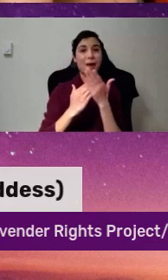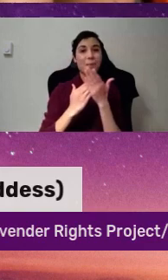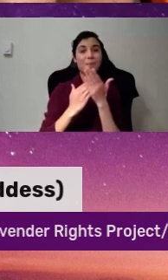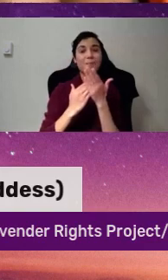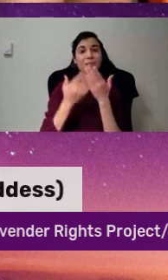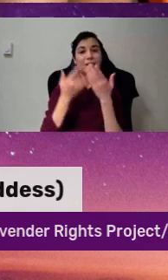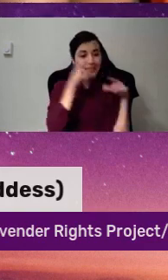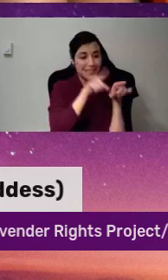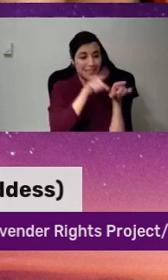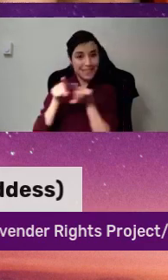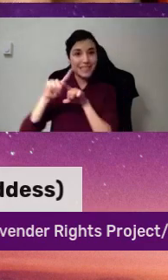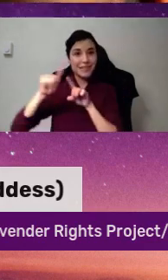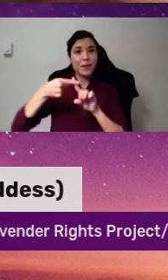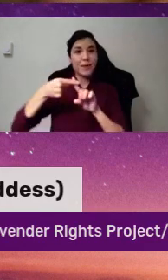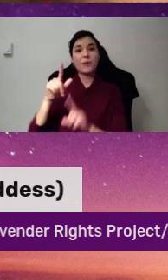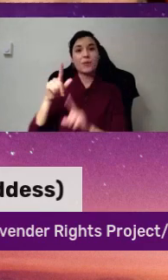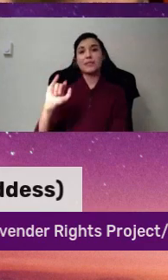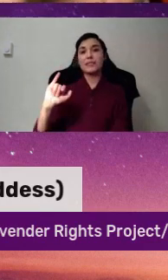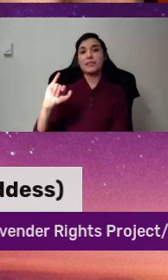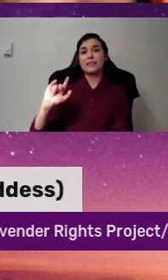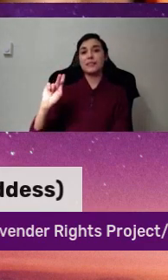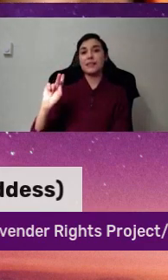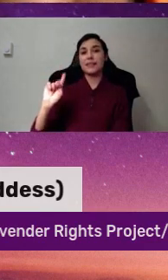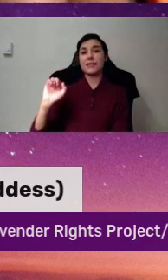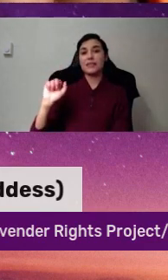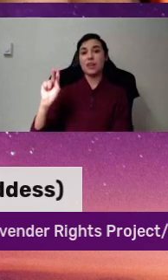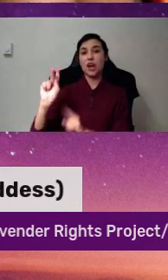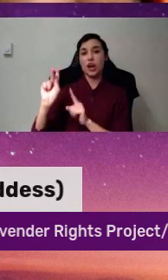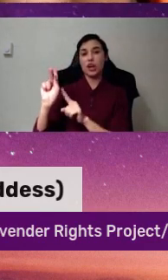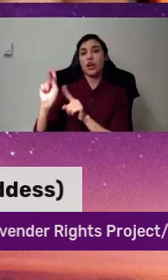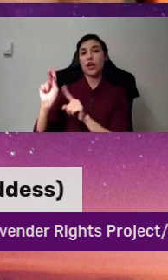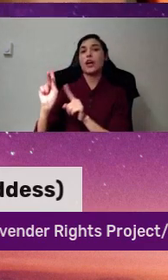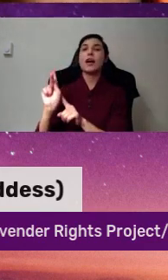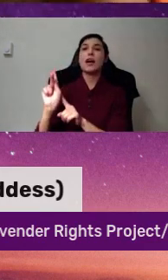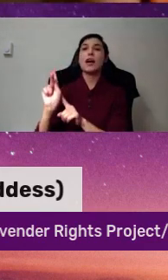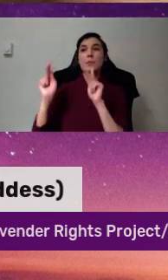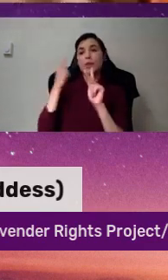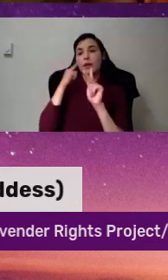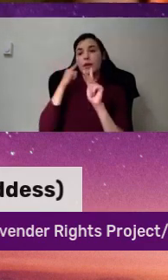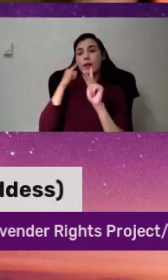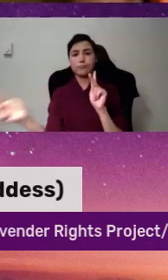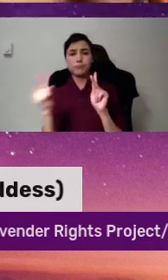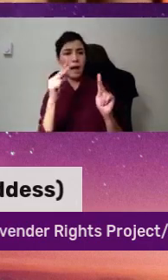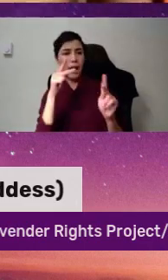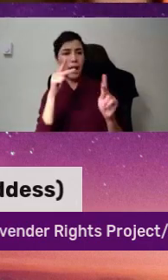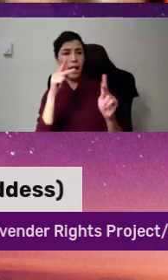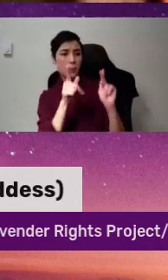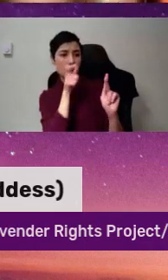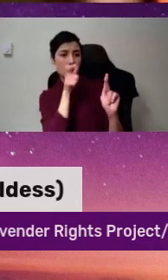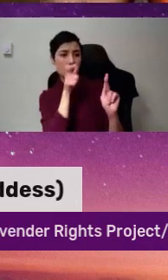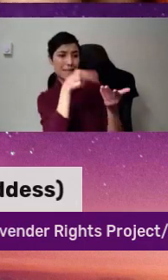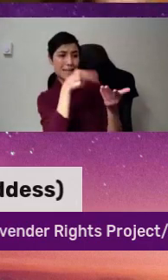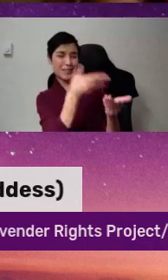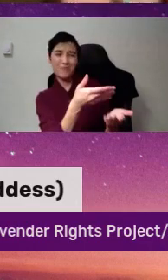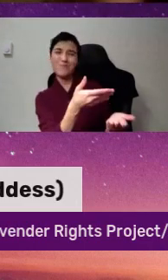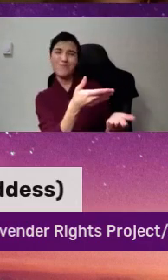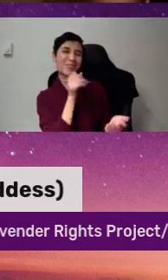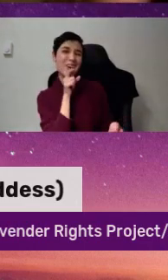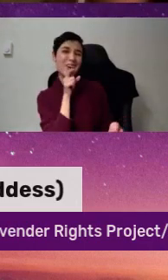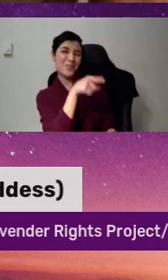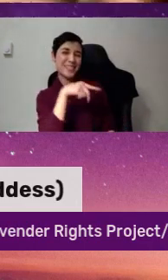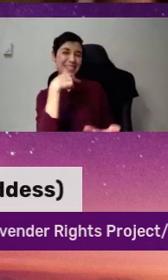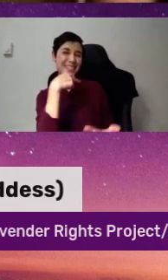TikTok, and being like, oh, TikTok's not real dancing. But then it's like, hold up. The way these young people are